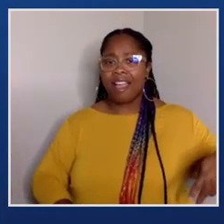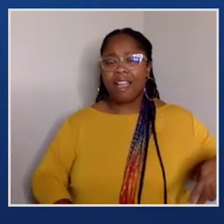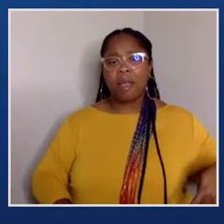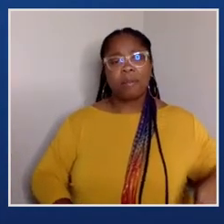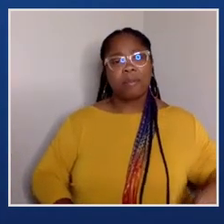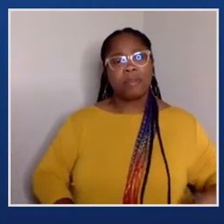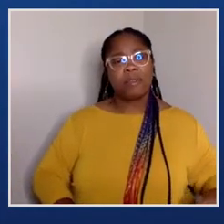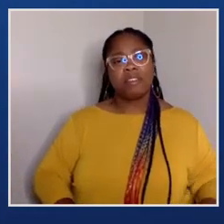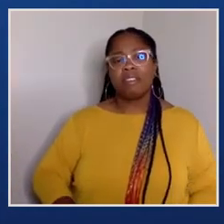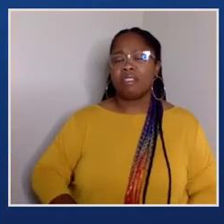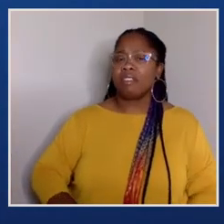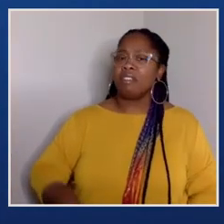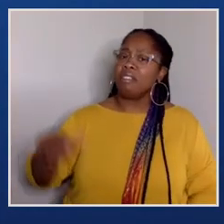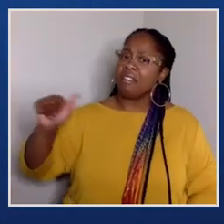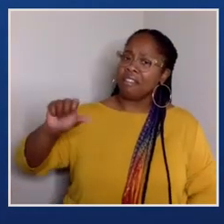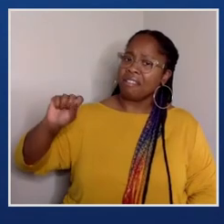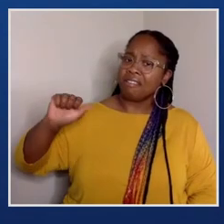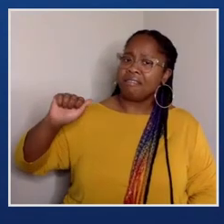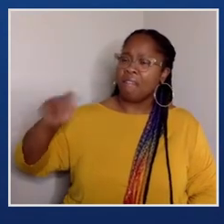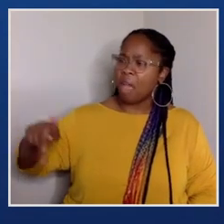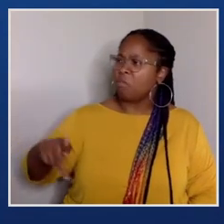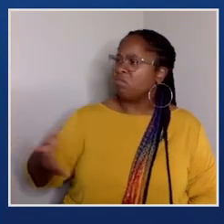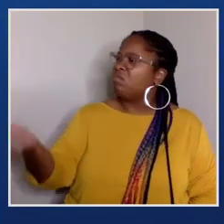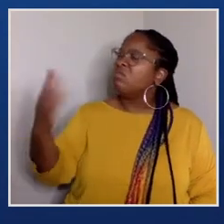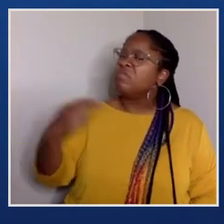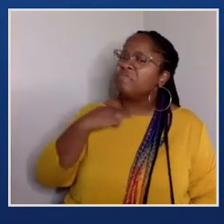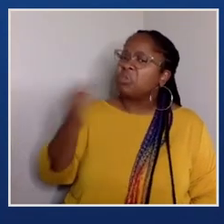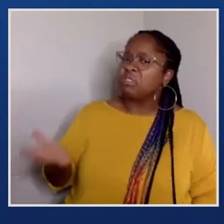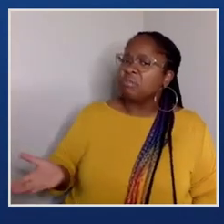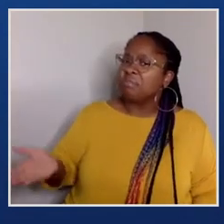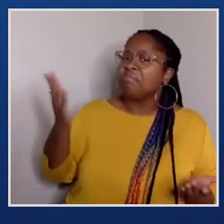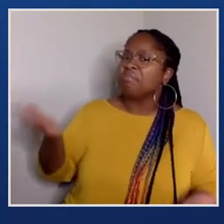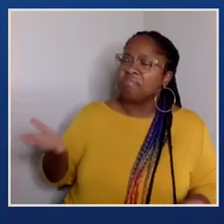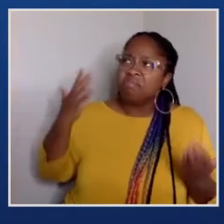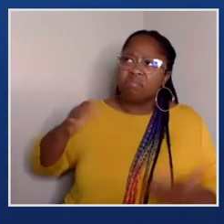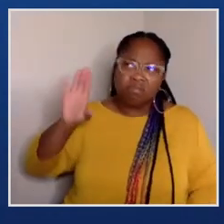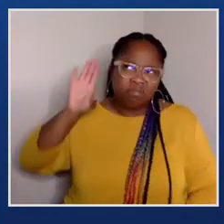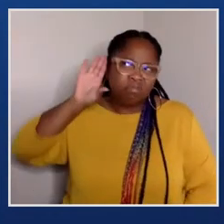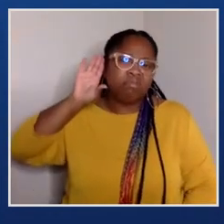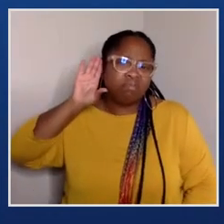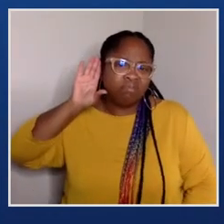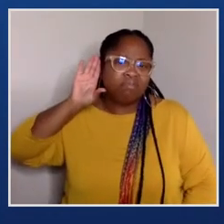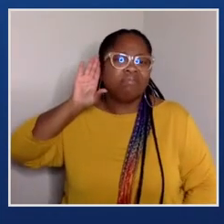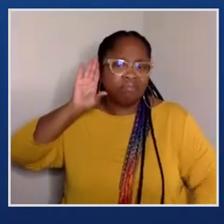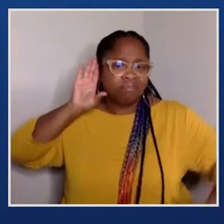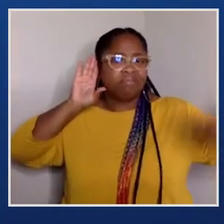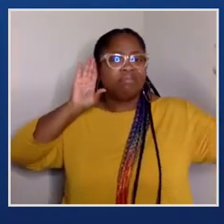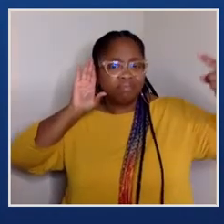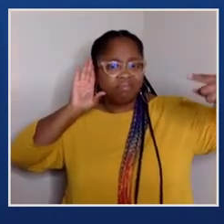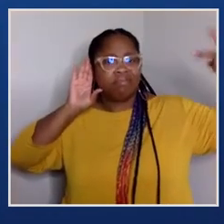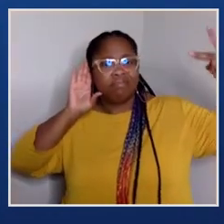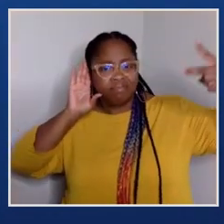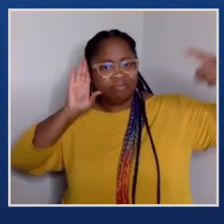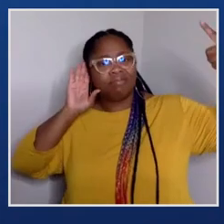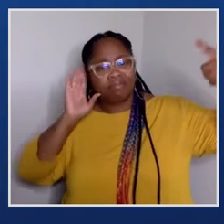T-Gut, you ready? A little bit more. Turn up. Yeah. Let's go. One. Yeah. Two.